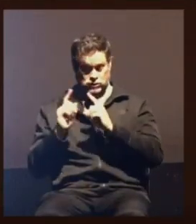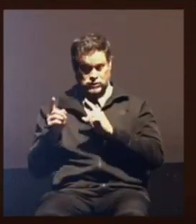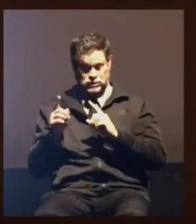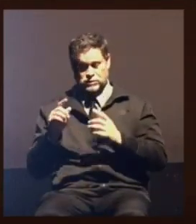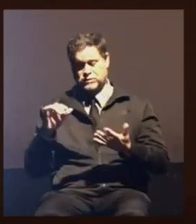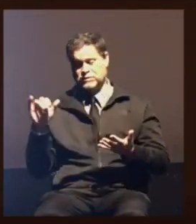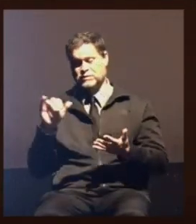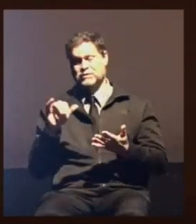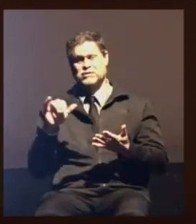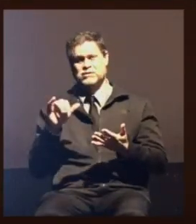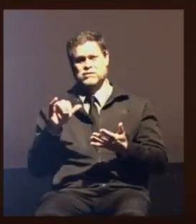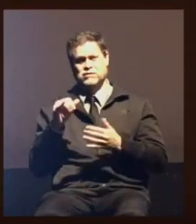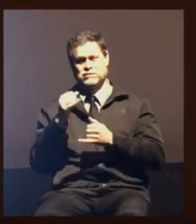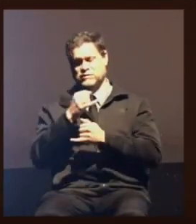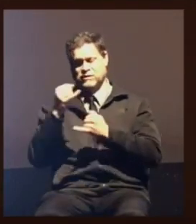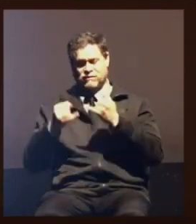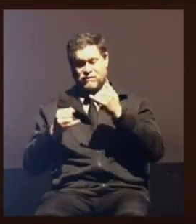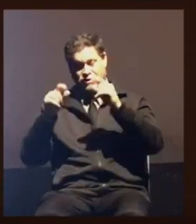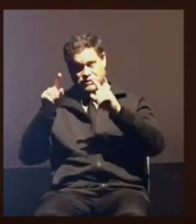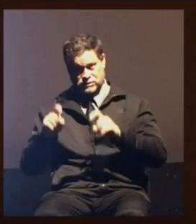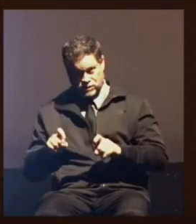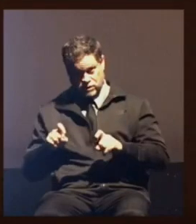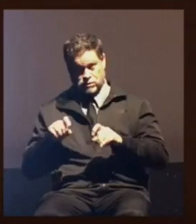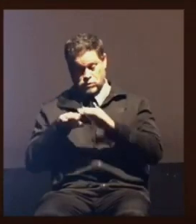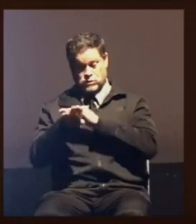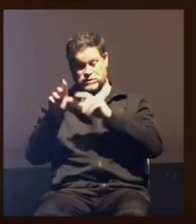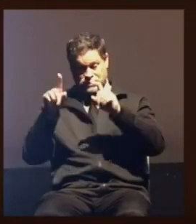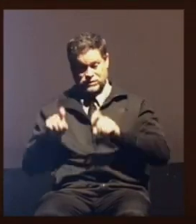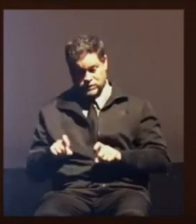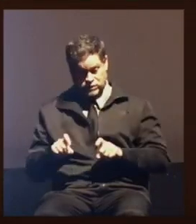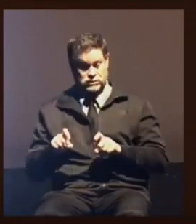it's like a final exam. You're going in to take a test, because